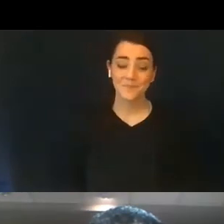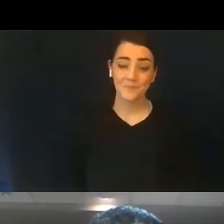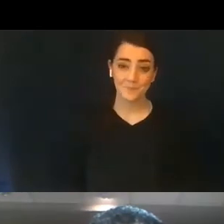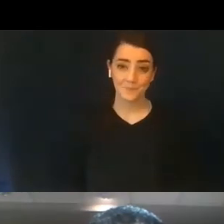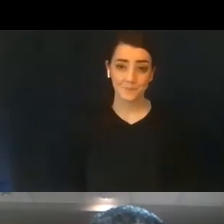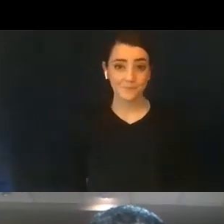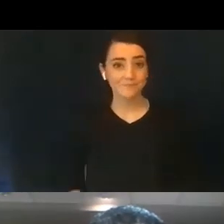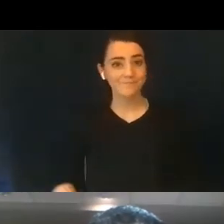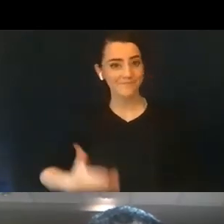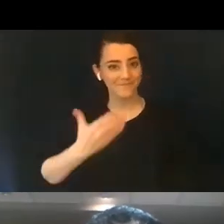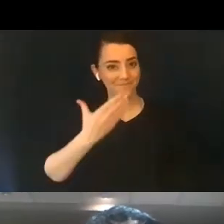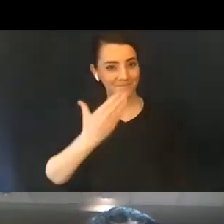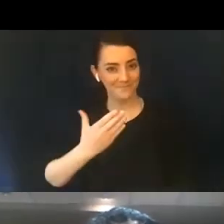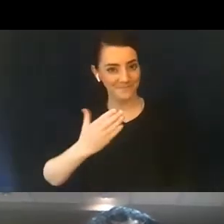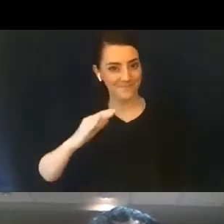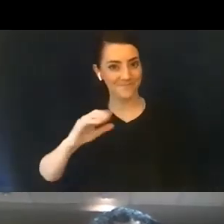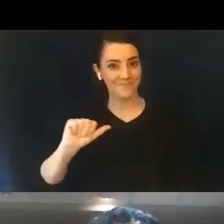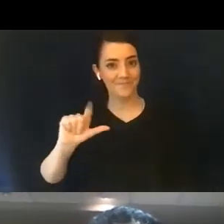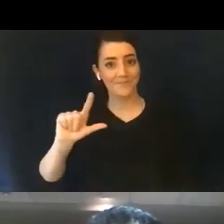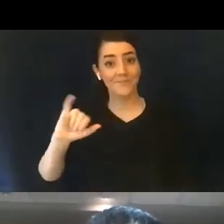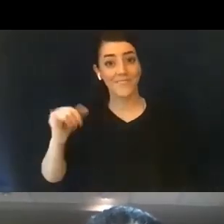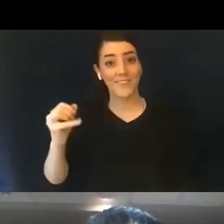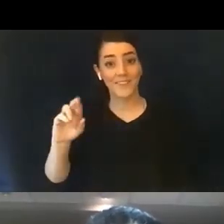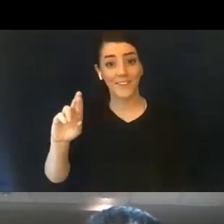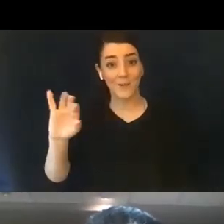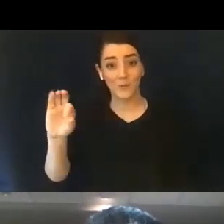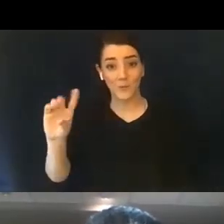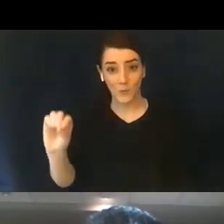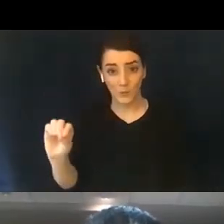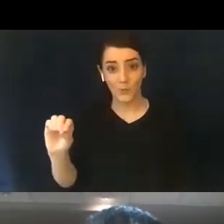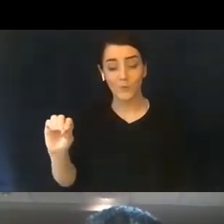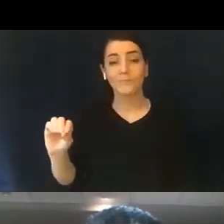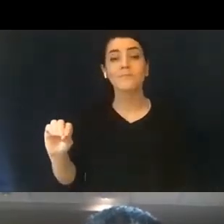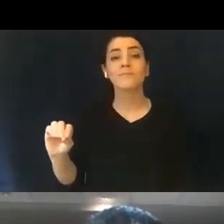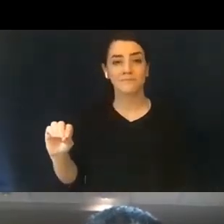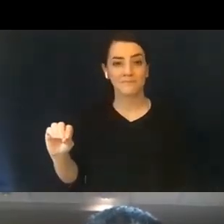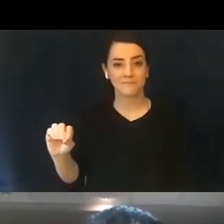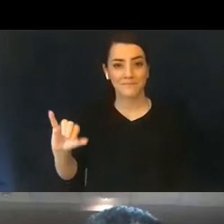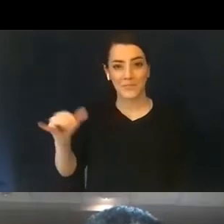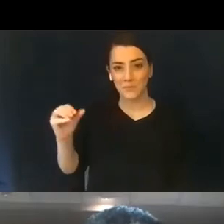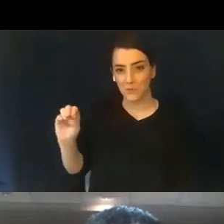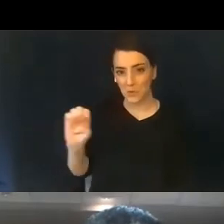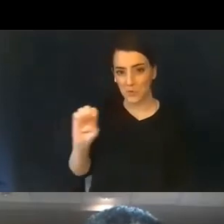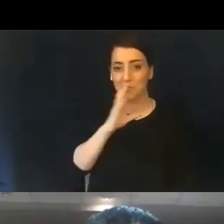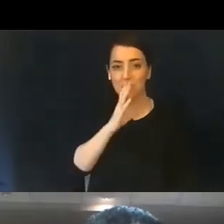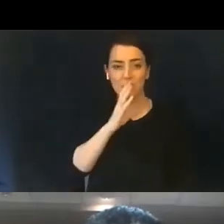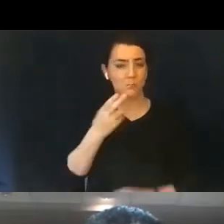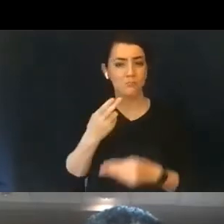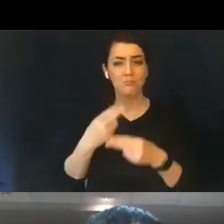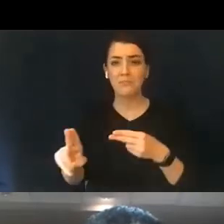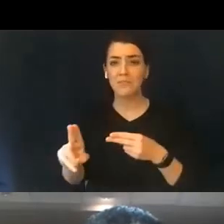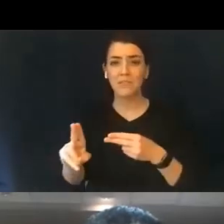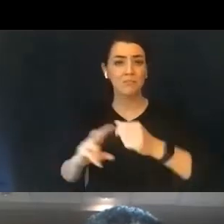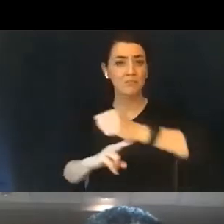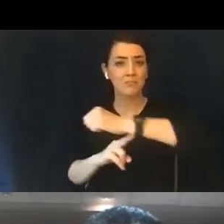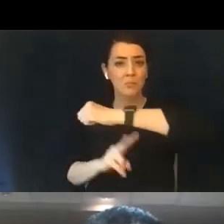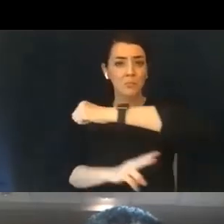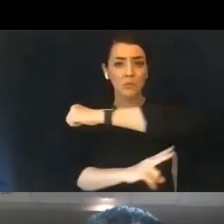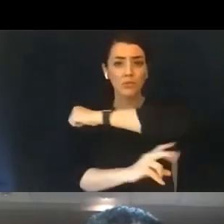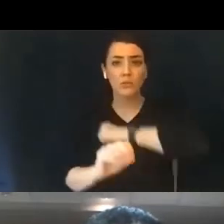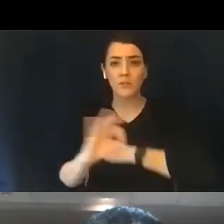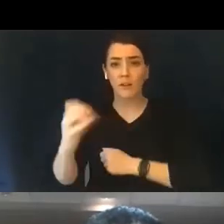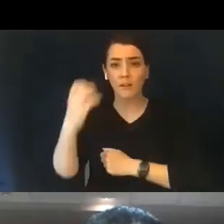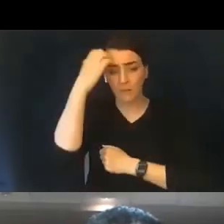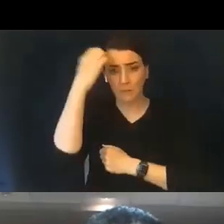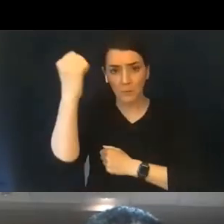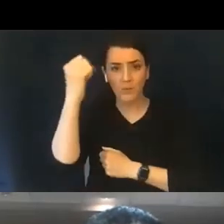Thank you, Alejandro. Just briefly on Bridges of Memory, the center has had the privilege to work with a number of communities in the